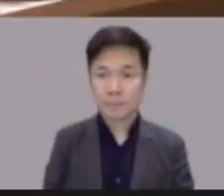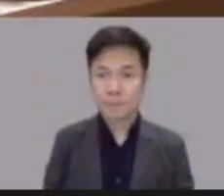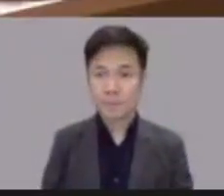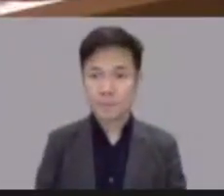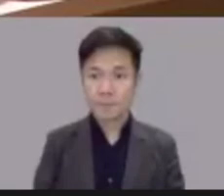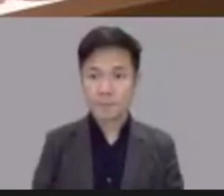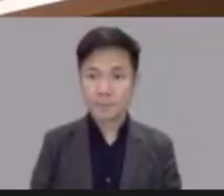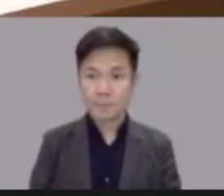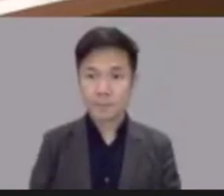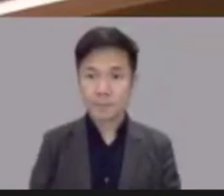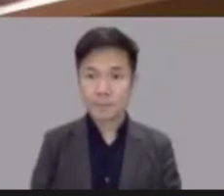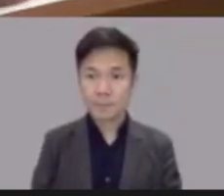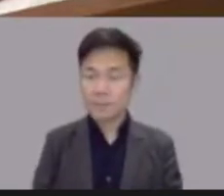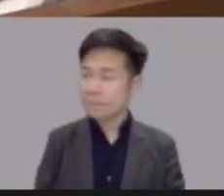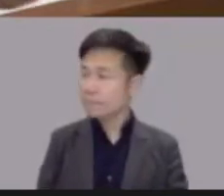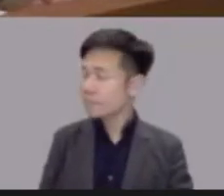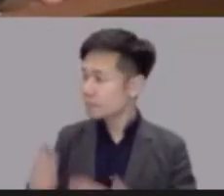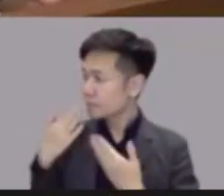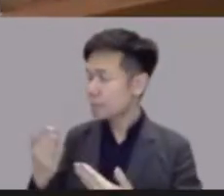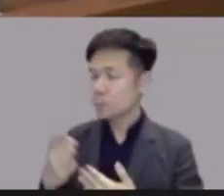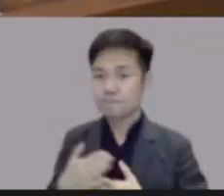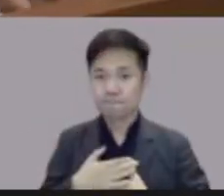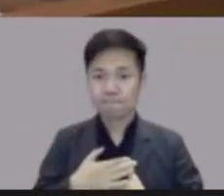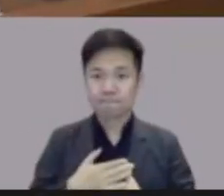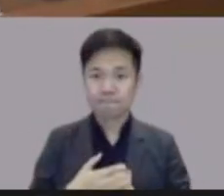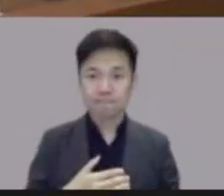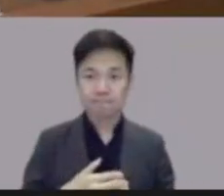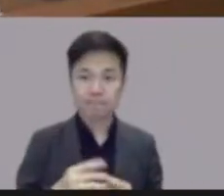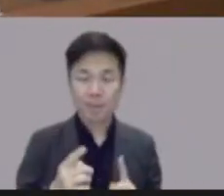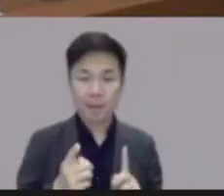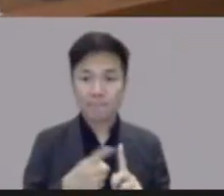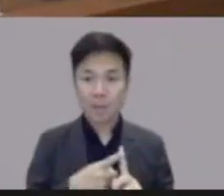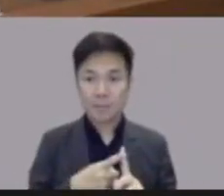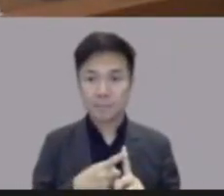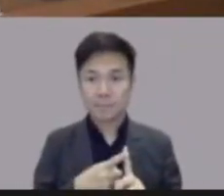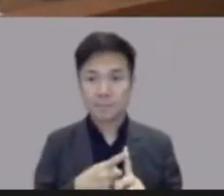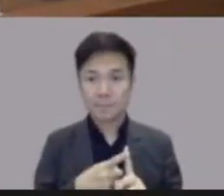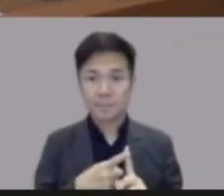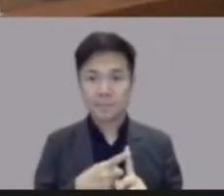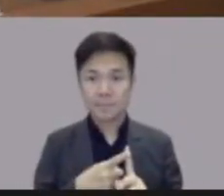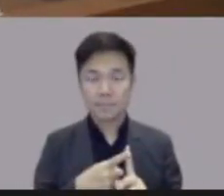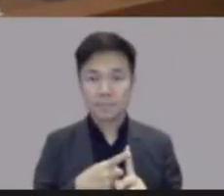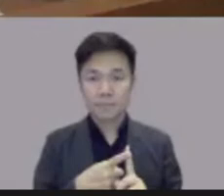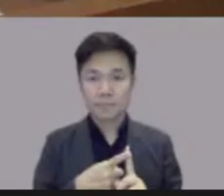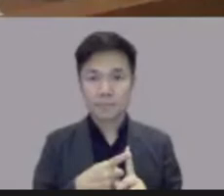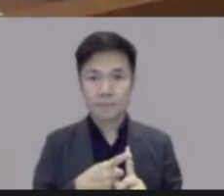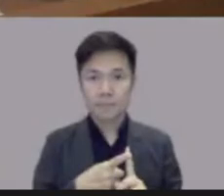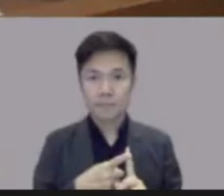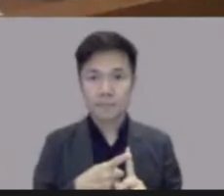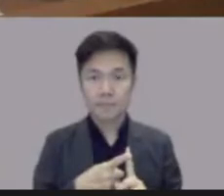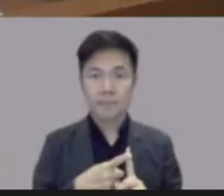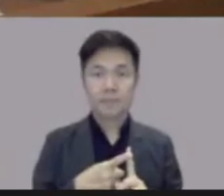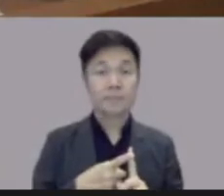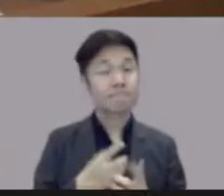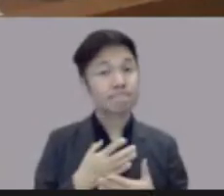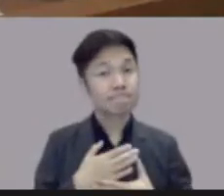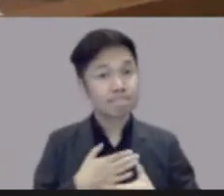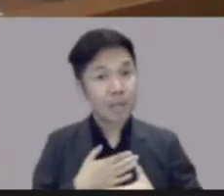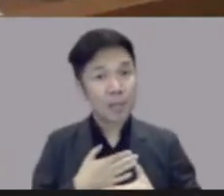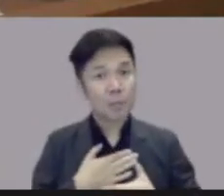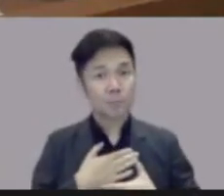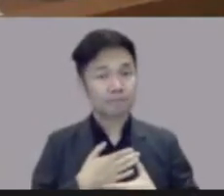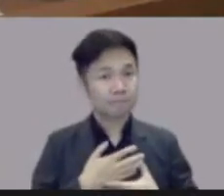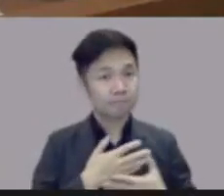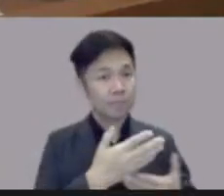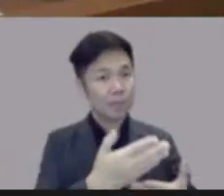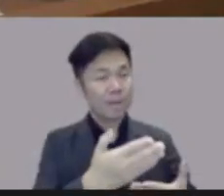the flow for first of all I would like to express some appreciation afford secretaries for make a